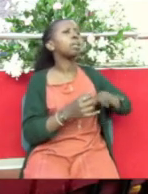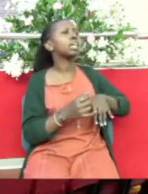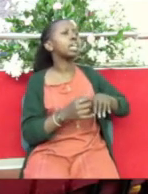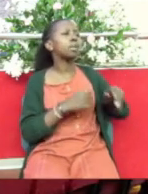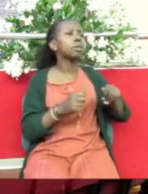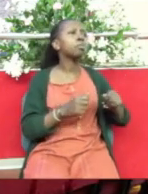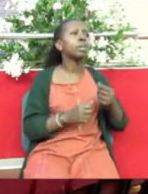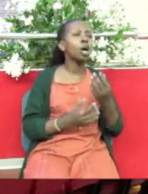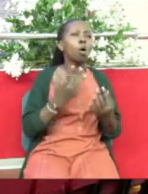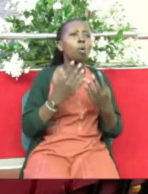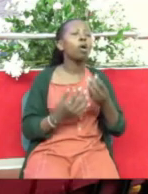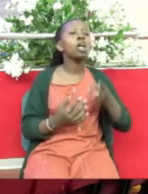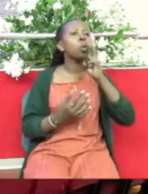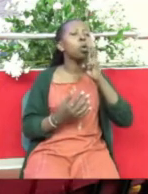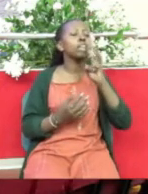my brother, my sister.